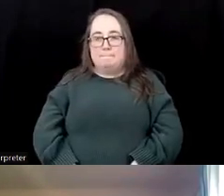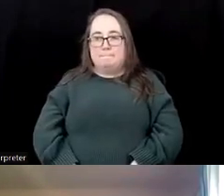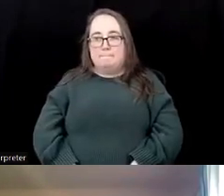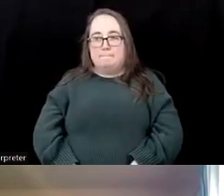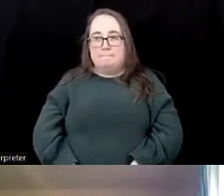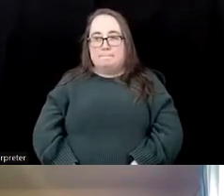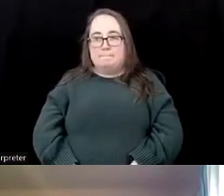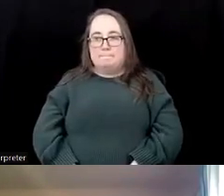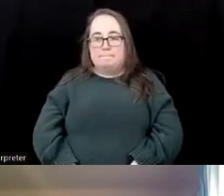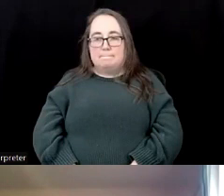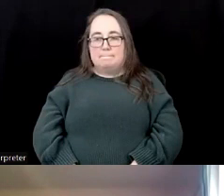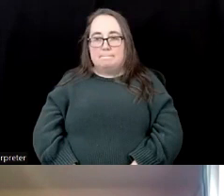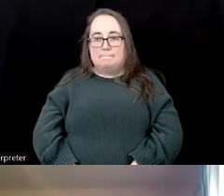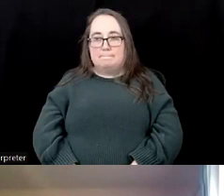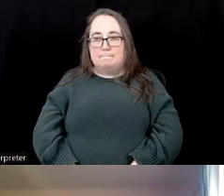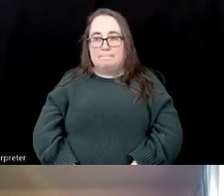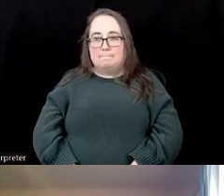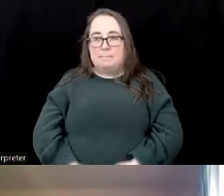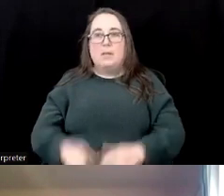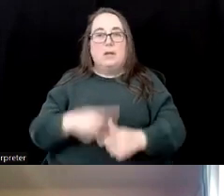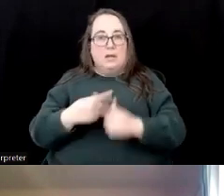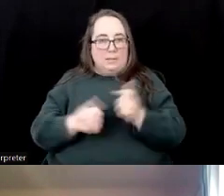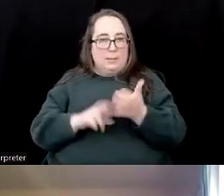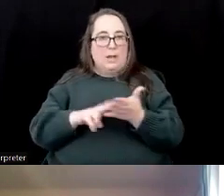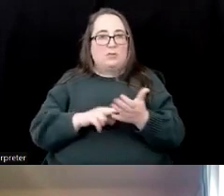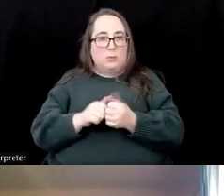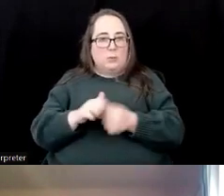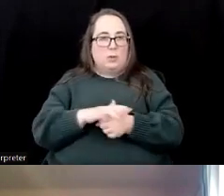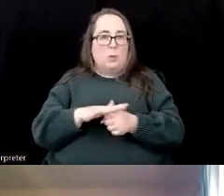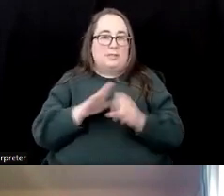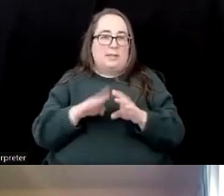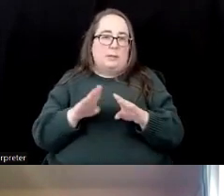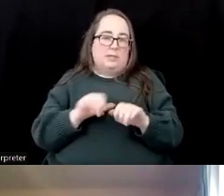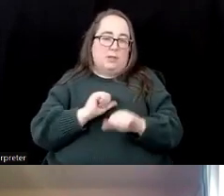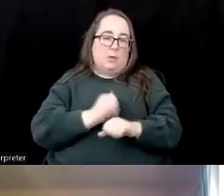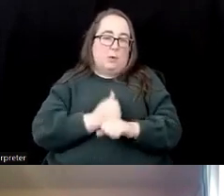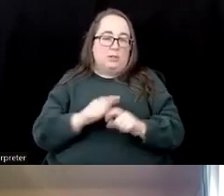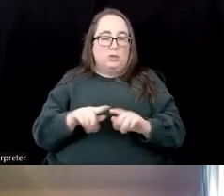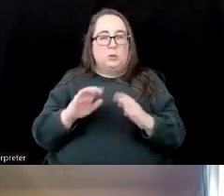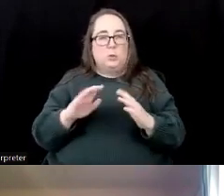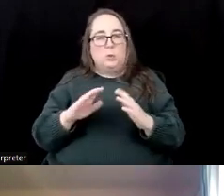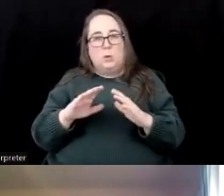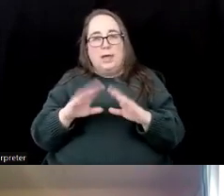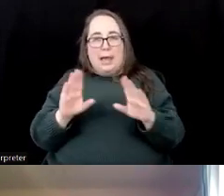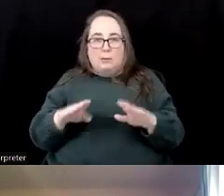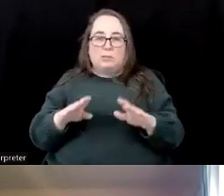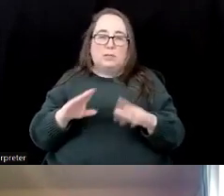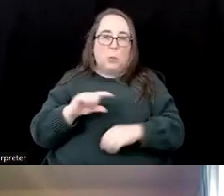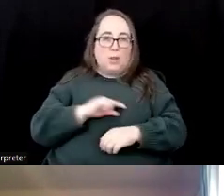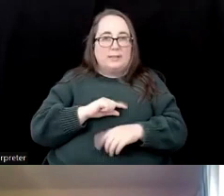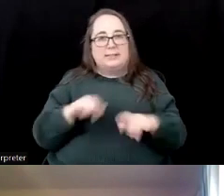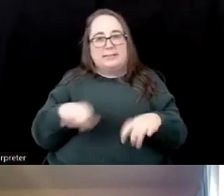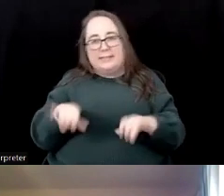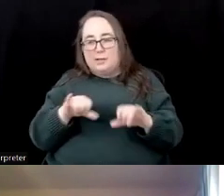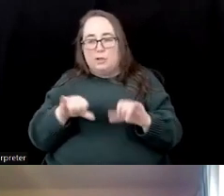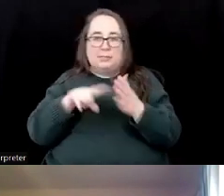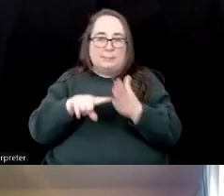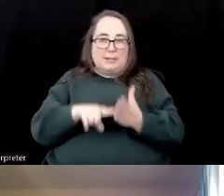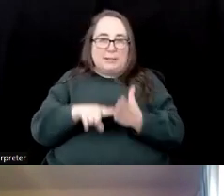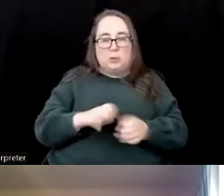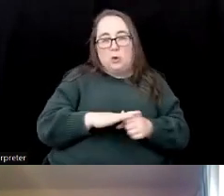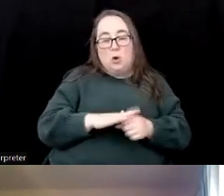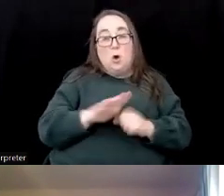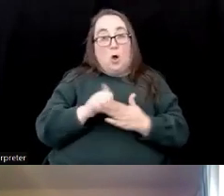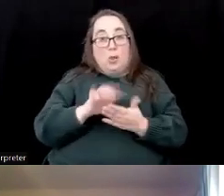And then we contract with those local housing authorities to do housing quality standards inspections locally. So all the paperwork runs